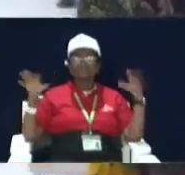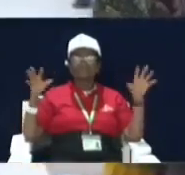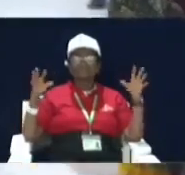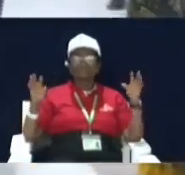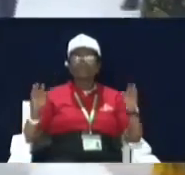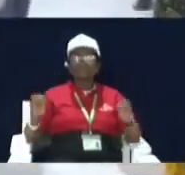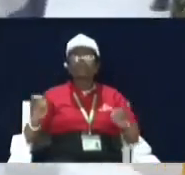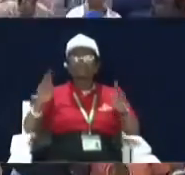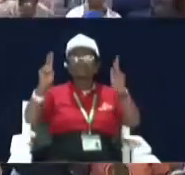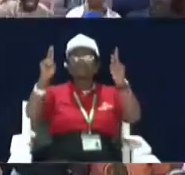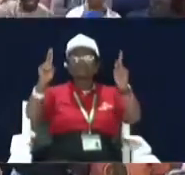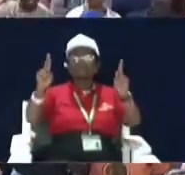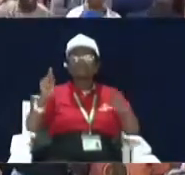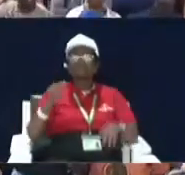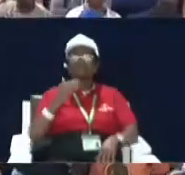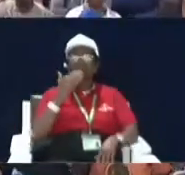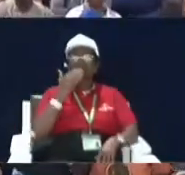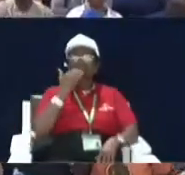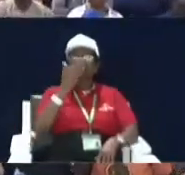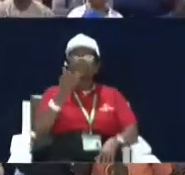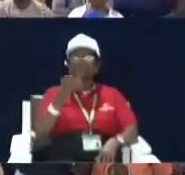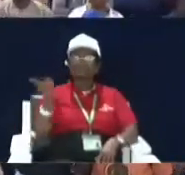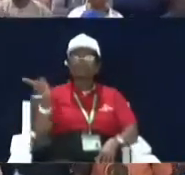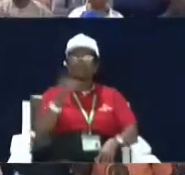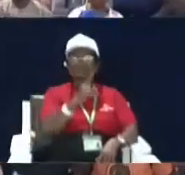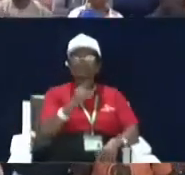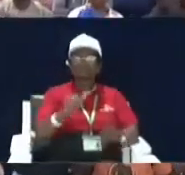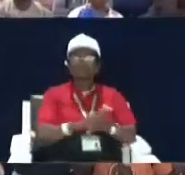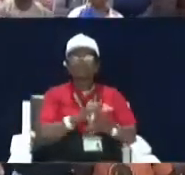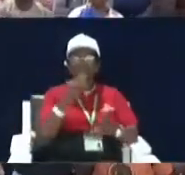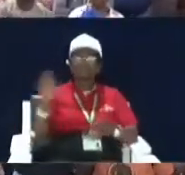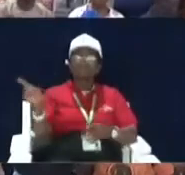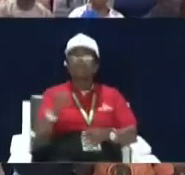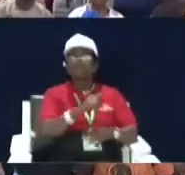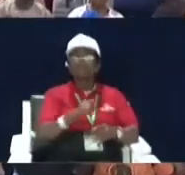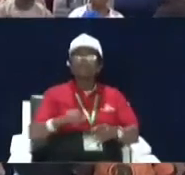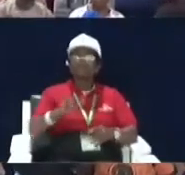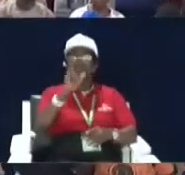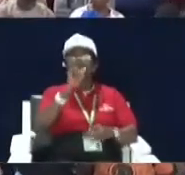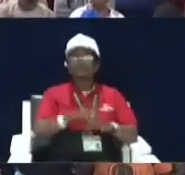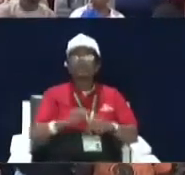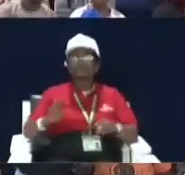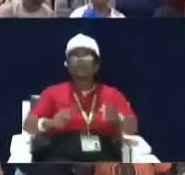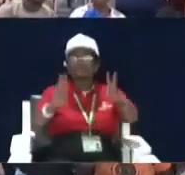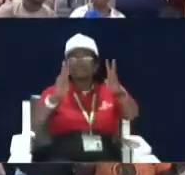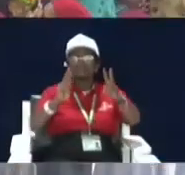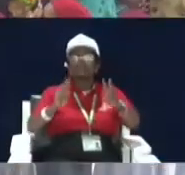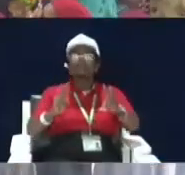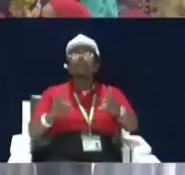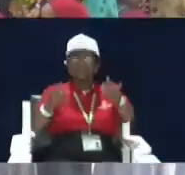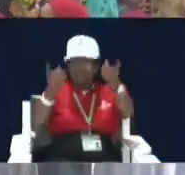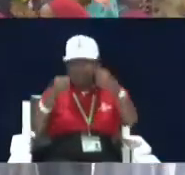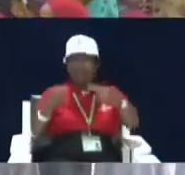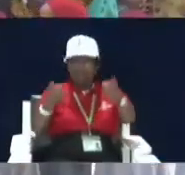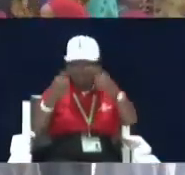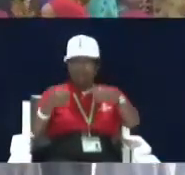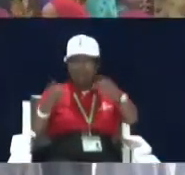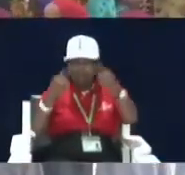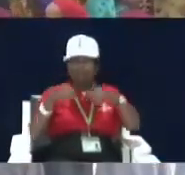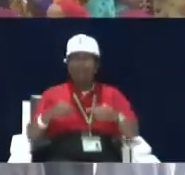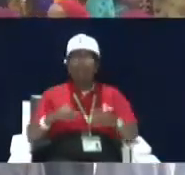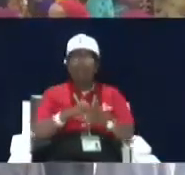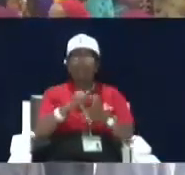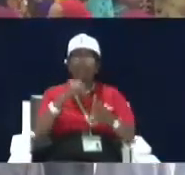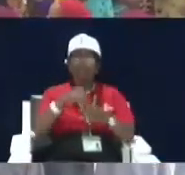Okay, thank you. Now, those of you who are still on the way, keep coming. Those of you already in front, cry to Jesus Christ